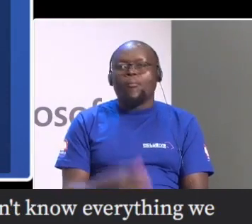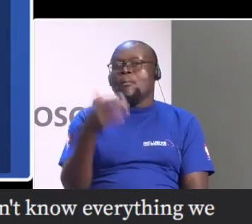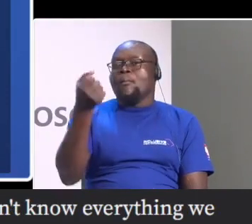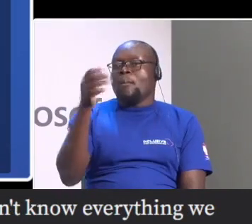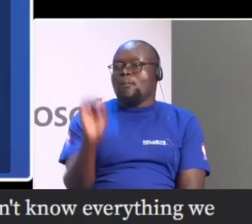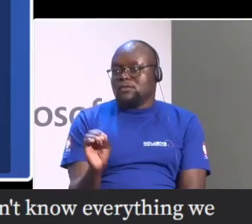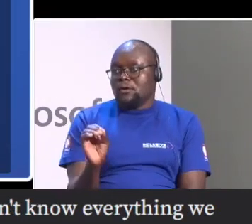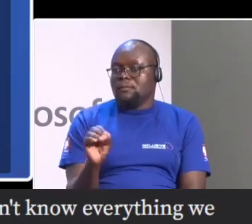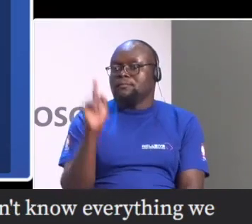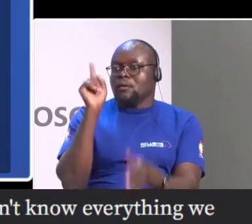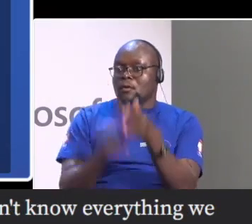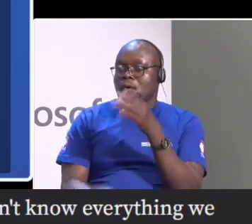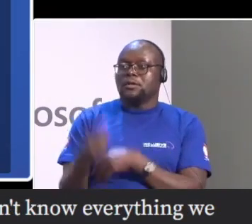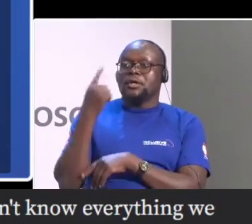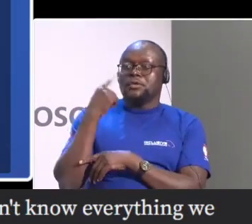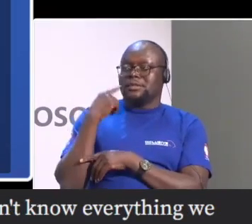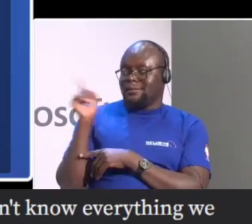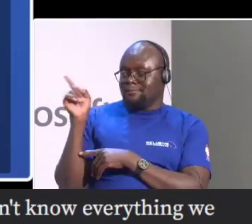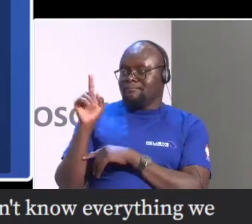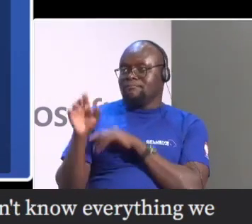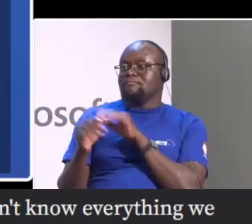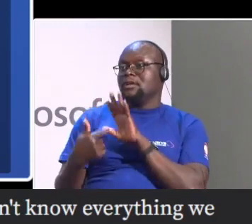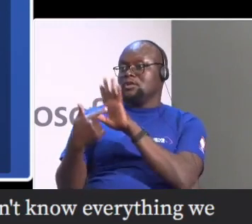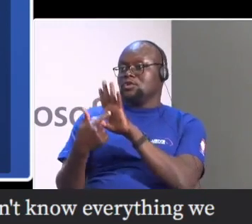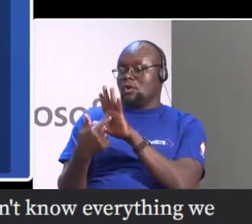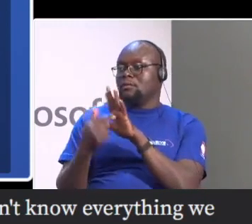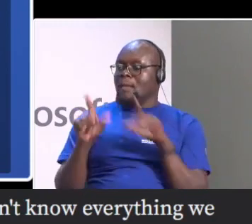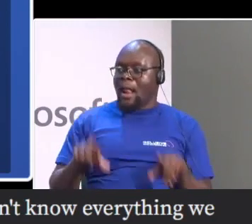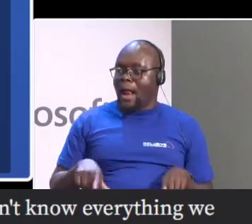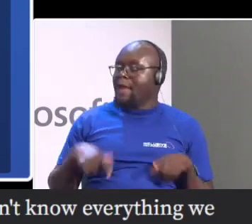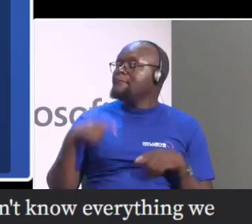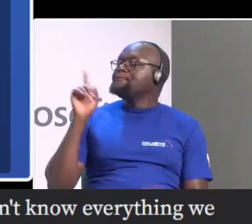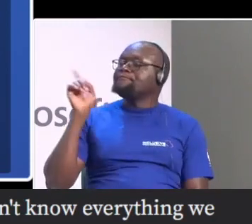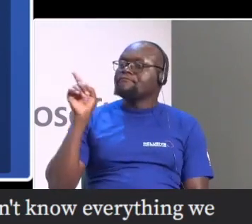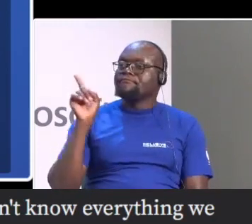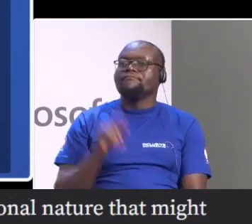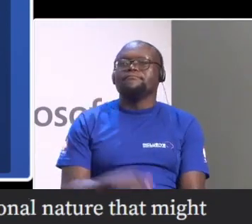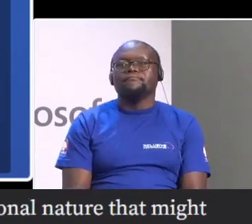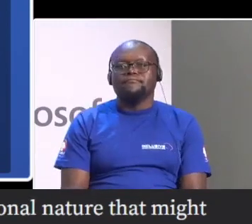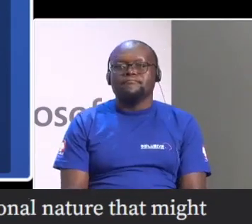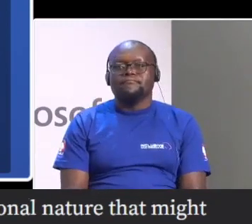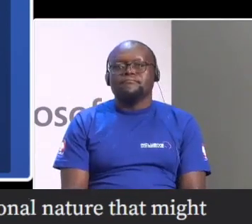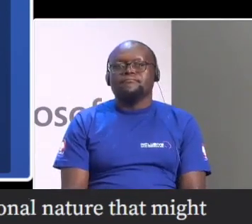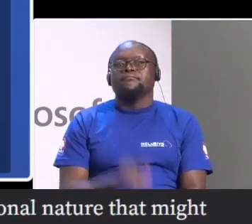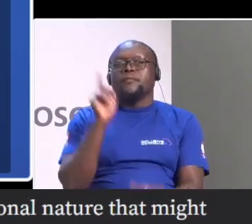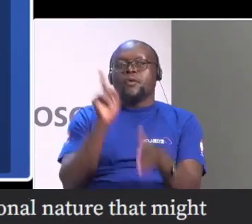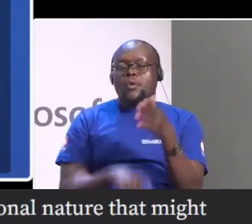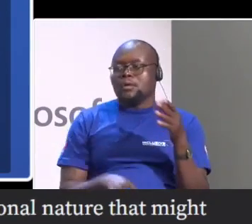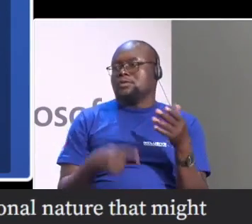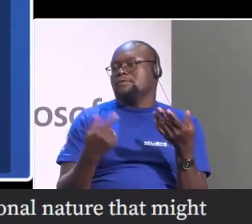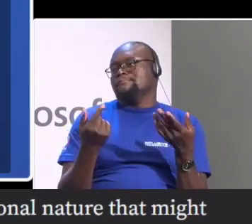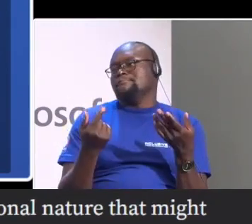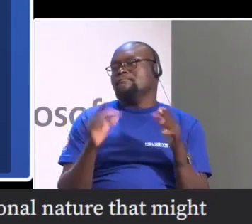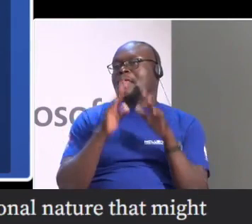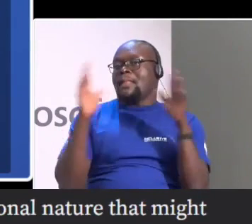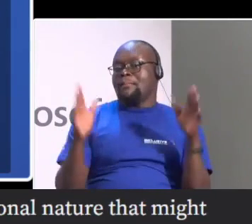So what you see on screen being generated live is a word cloud, and